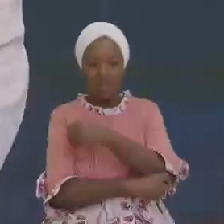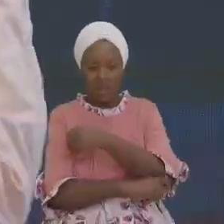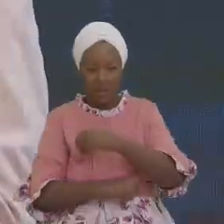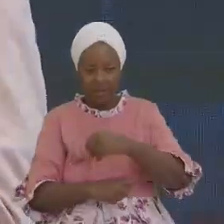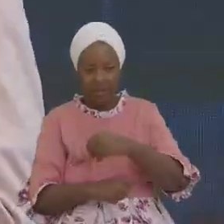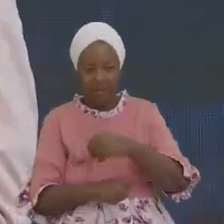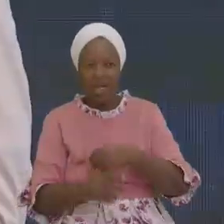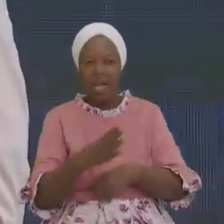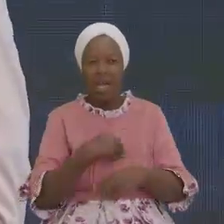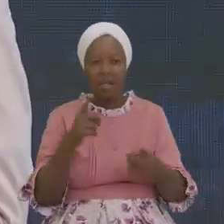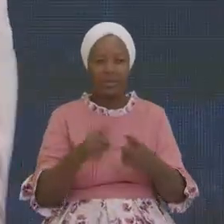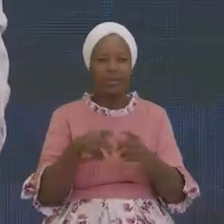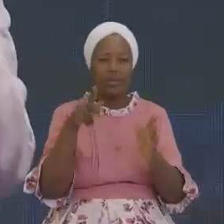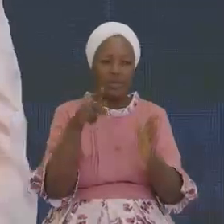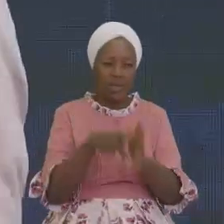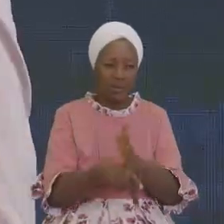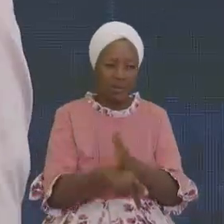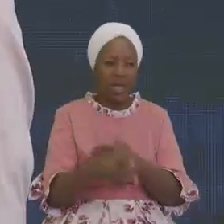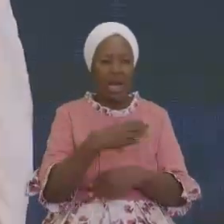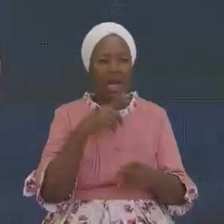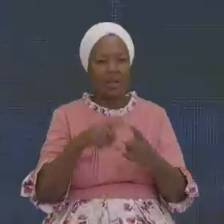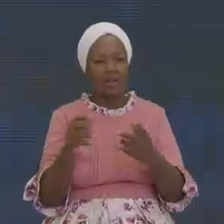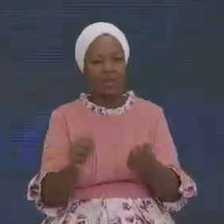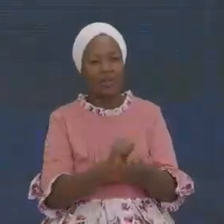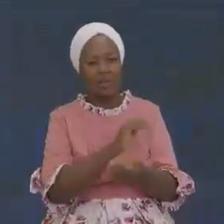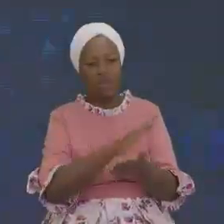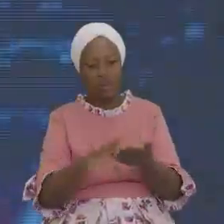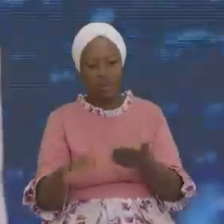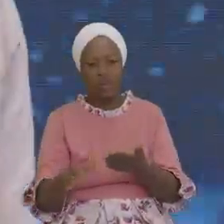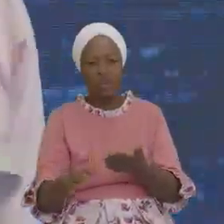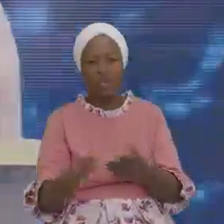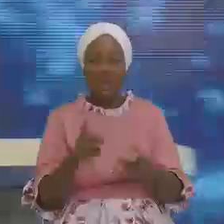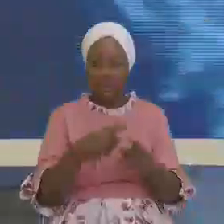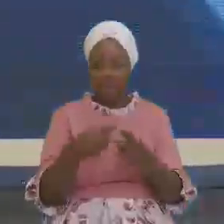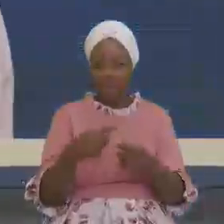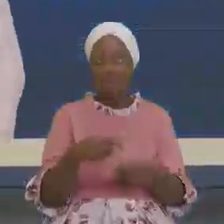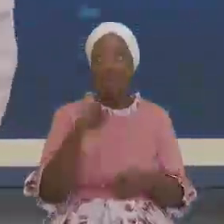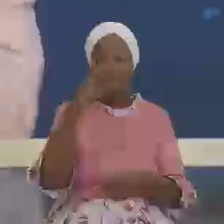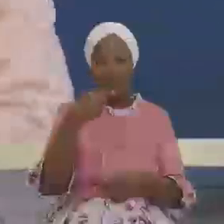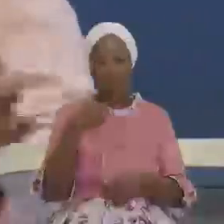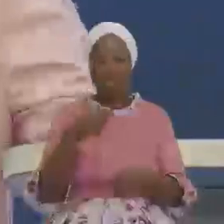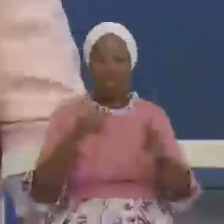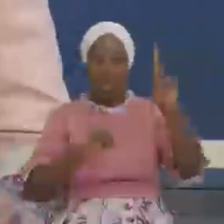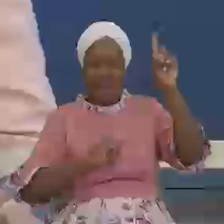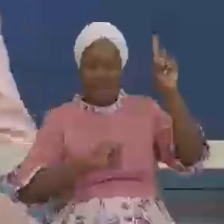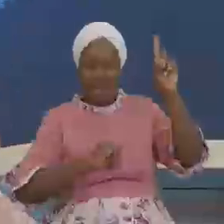and to kill and to destroy. Then he said, I am